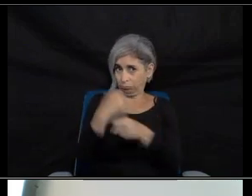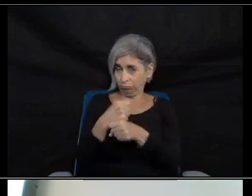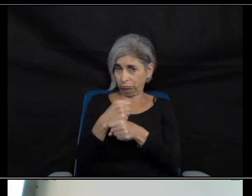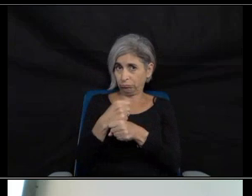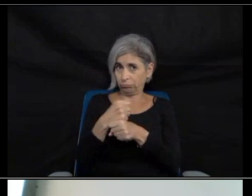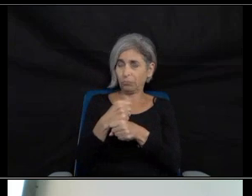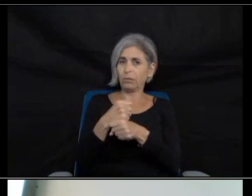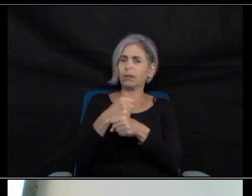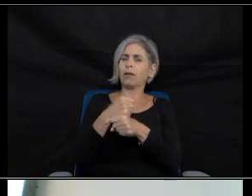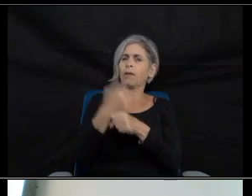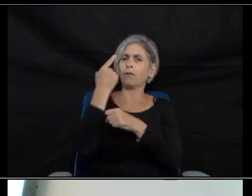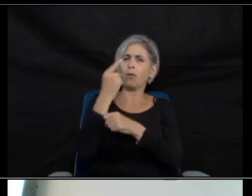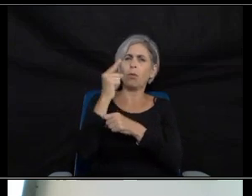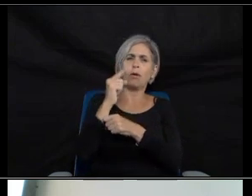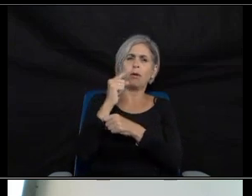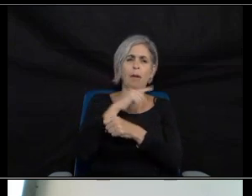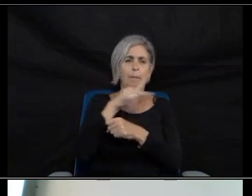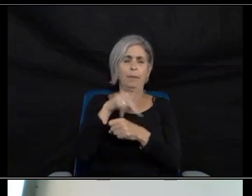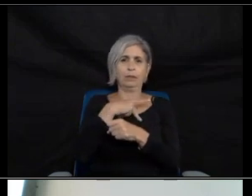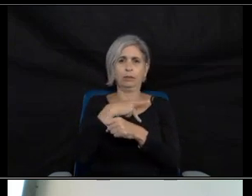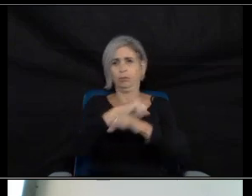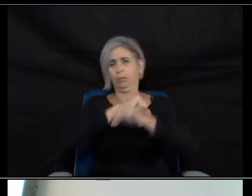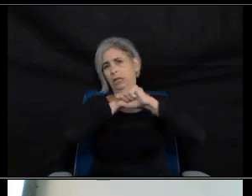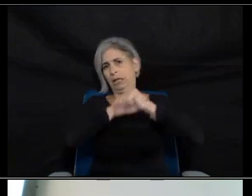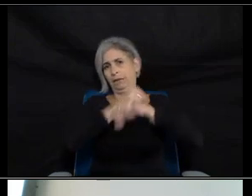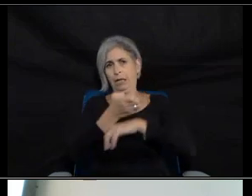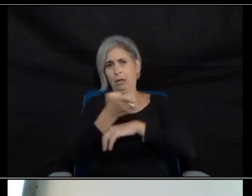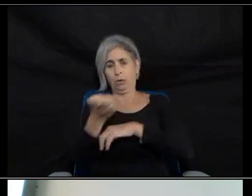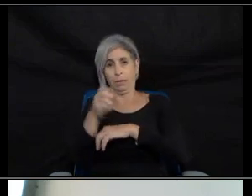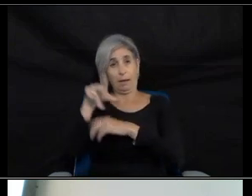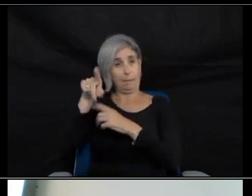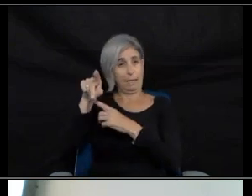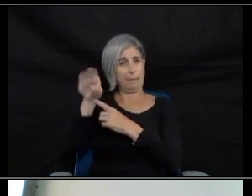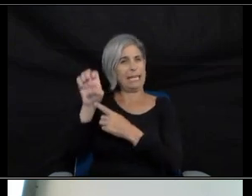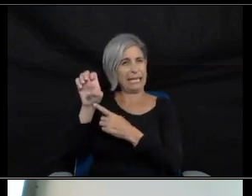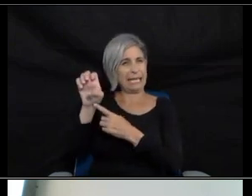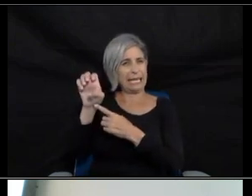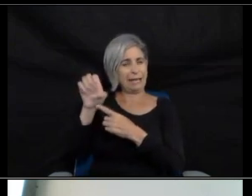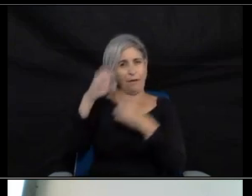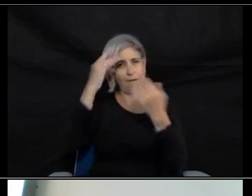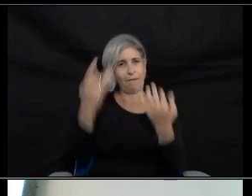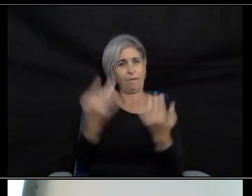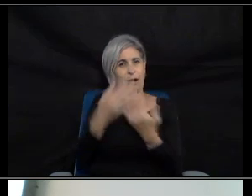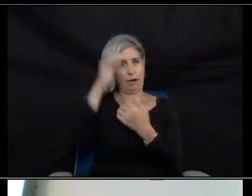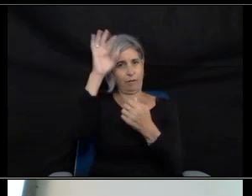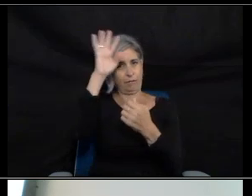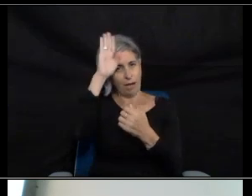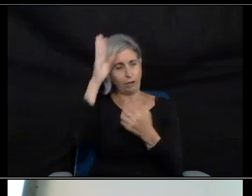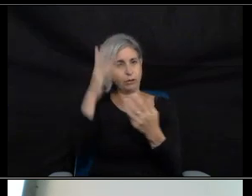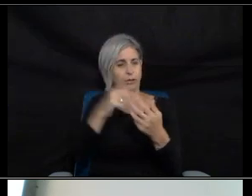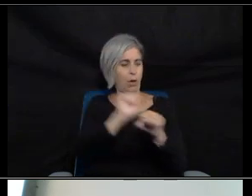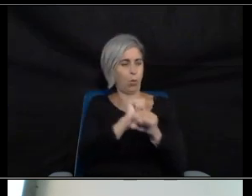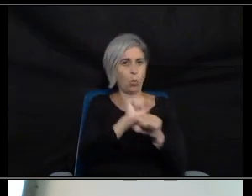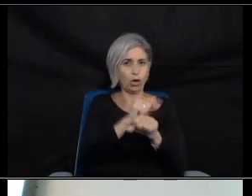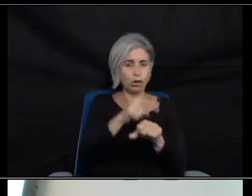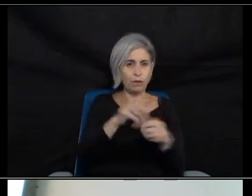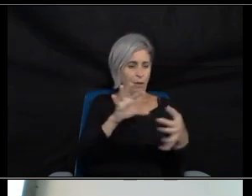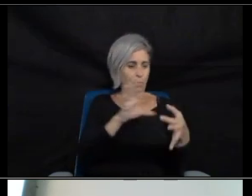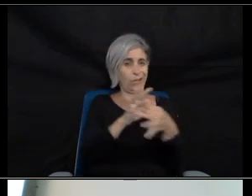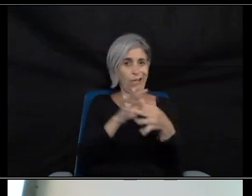go towards personal protective equipment for our firefighters and our workers that relate